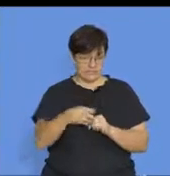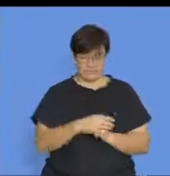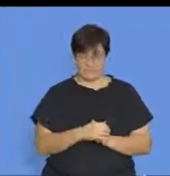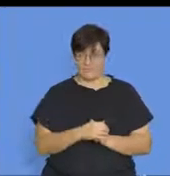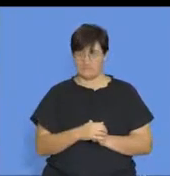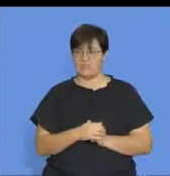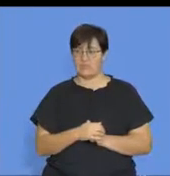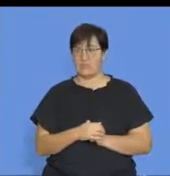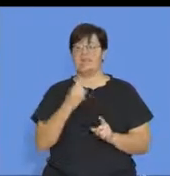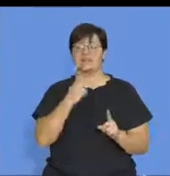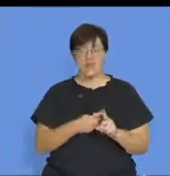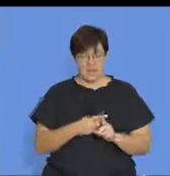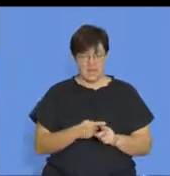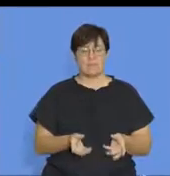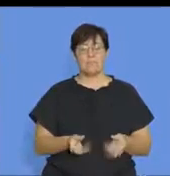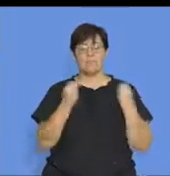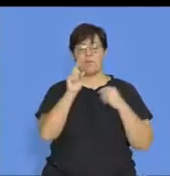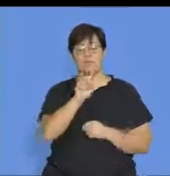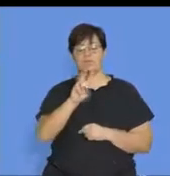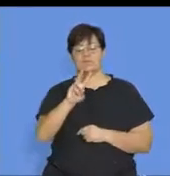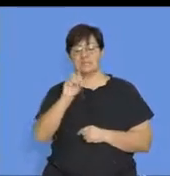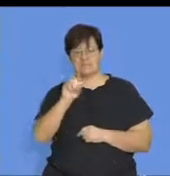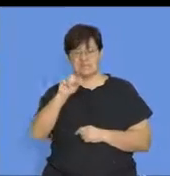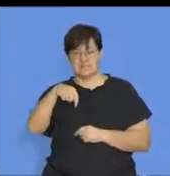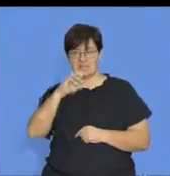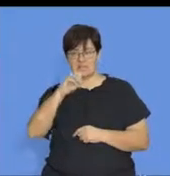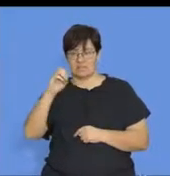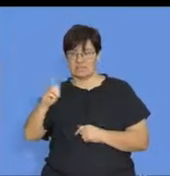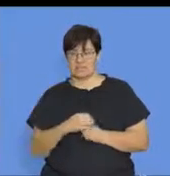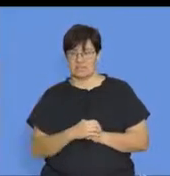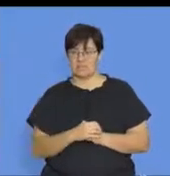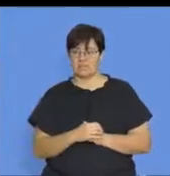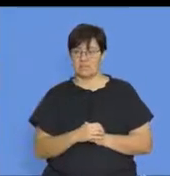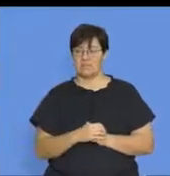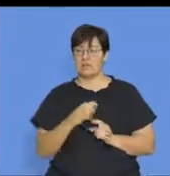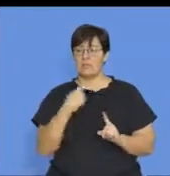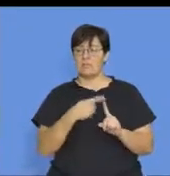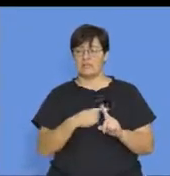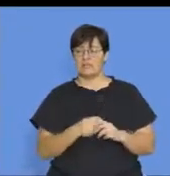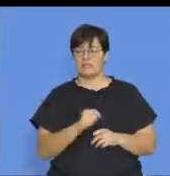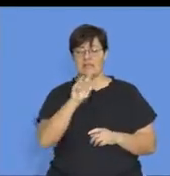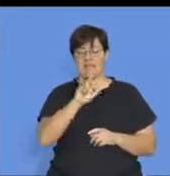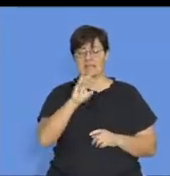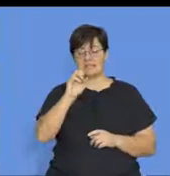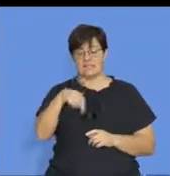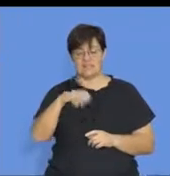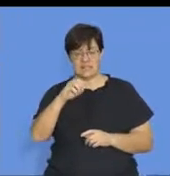was then entitled to 120,000 plus 80,000